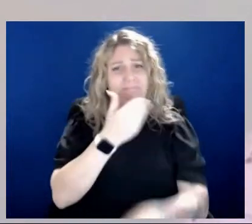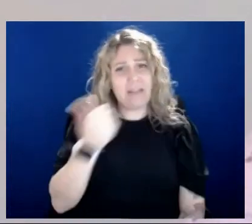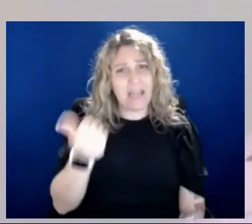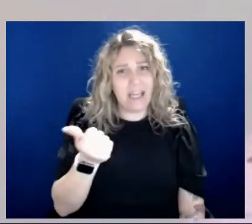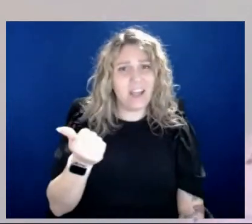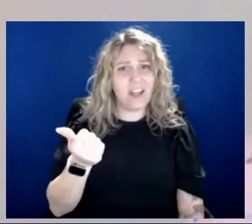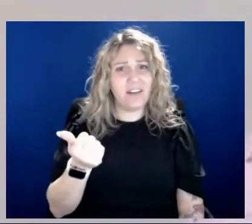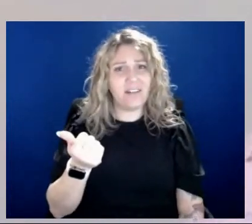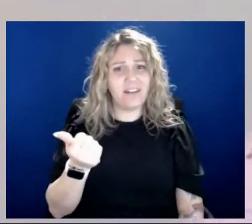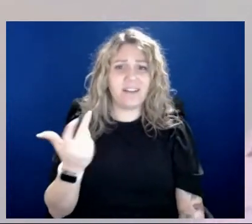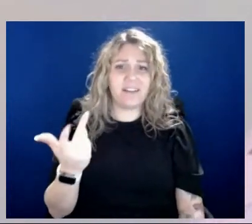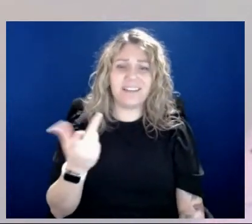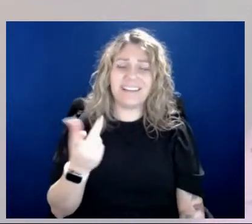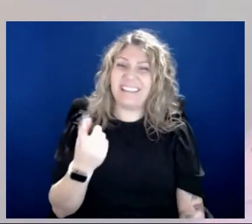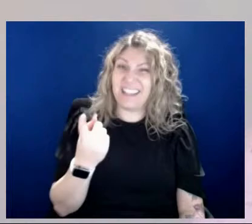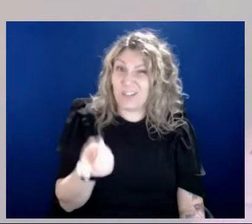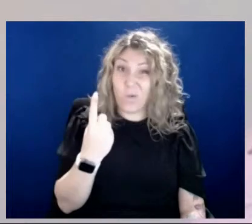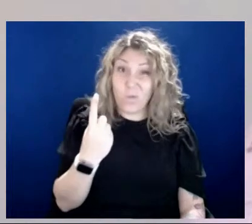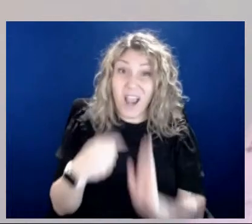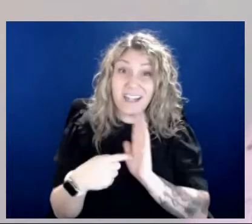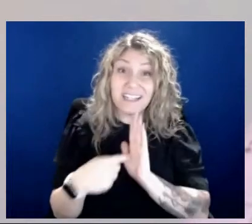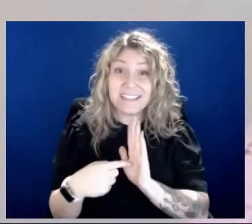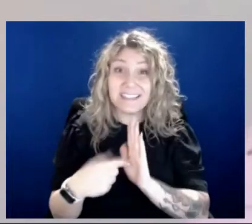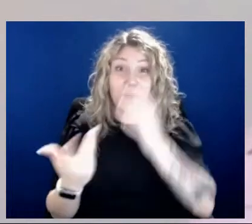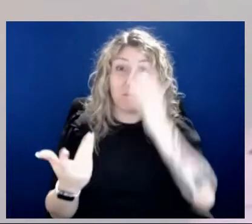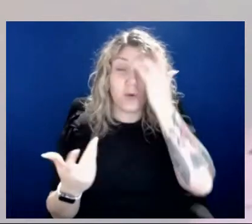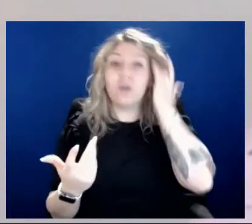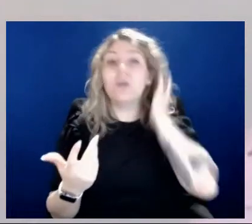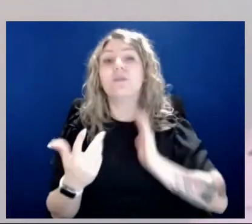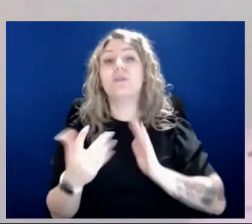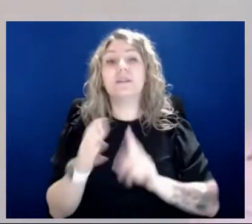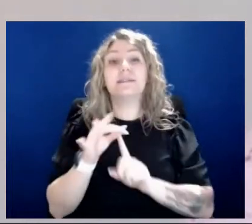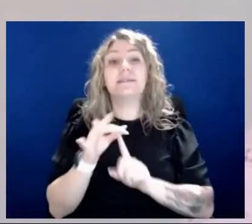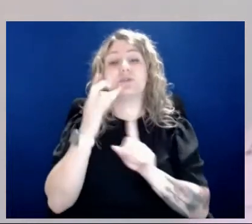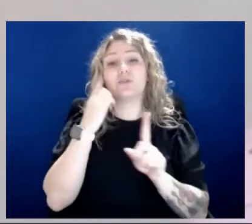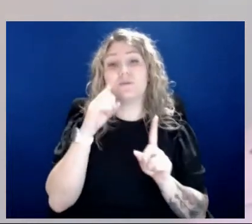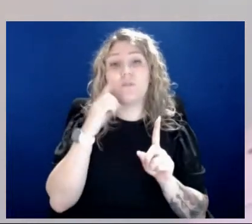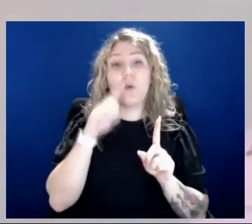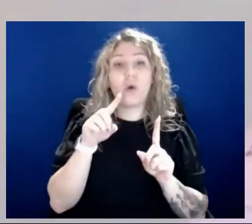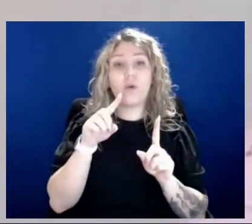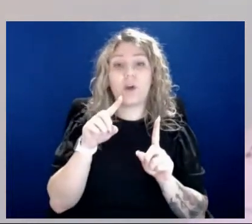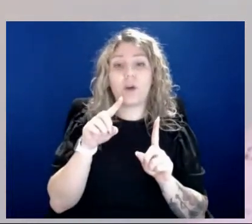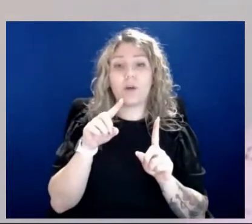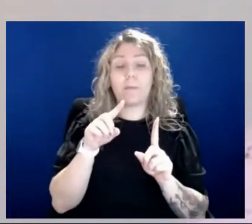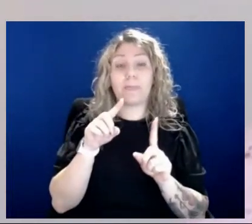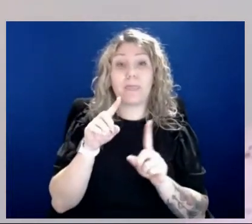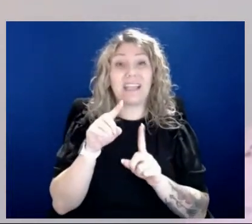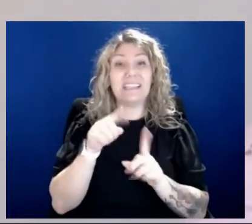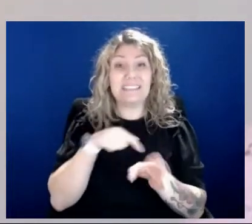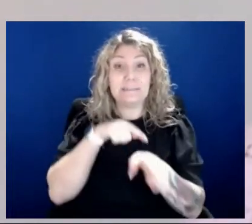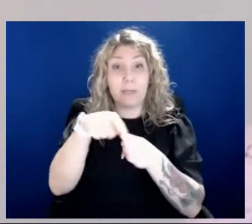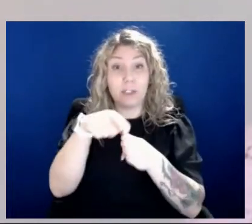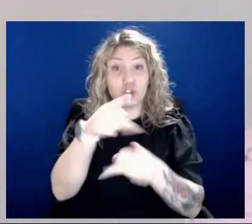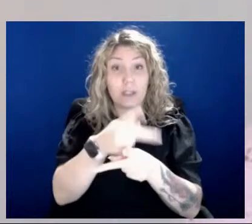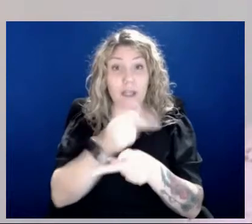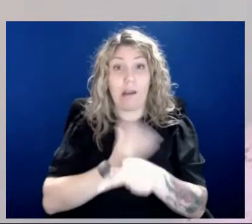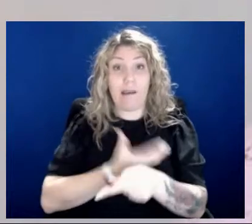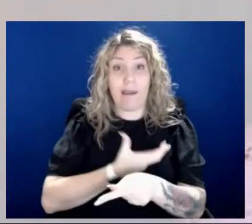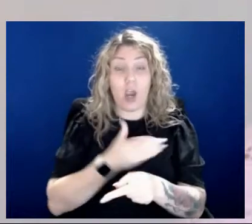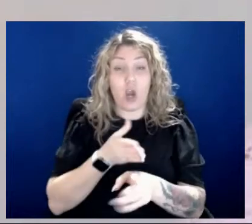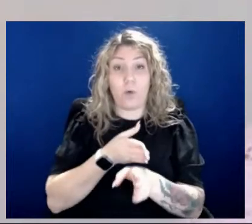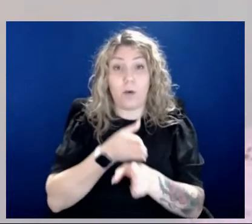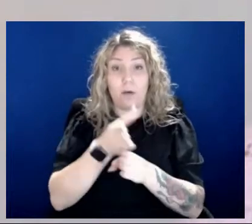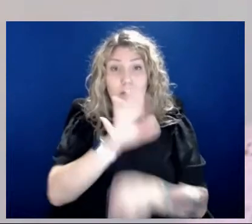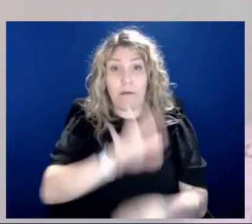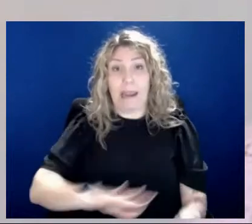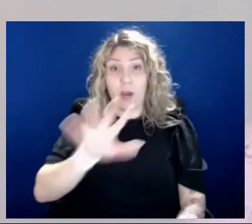an example. That is just an example. But especially for specialty care in our area, we really need to